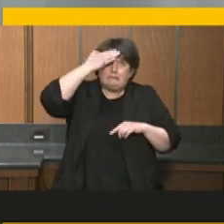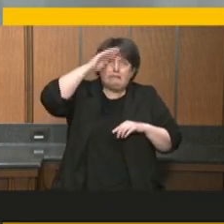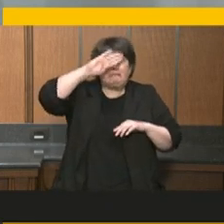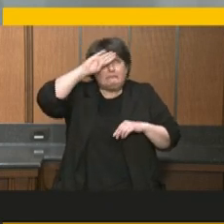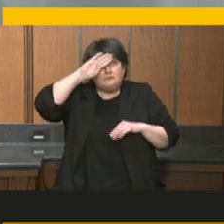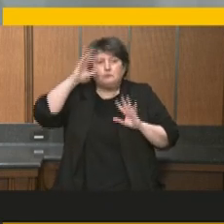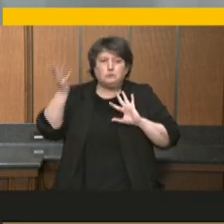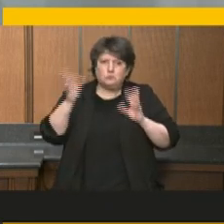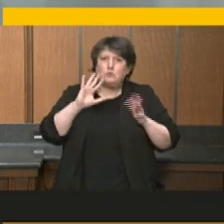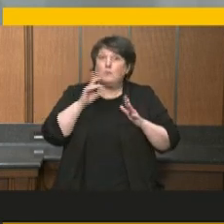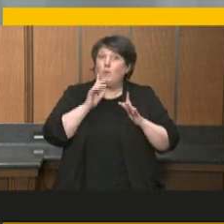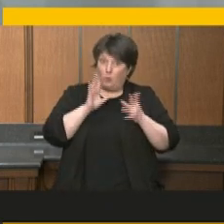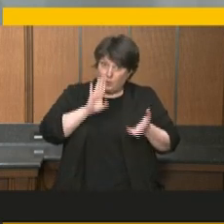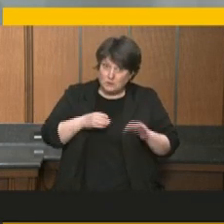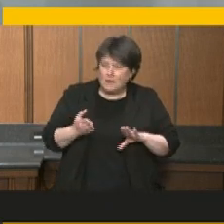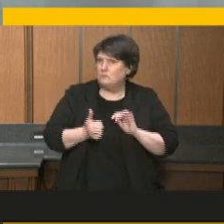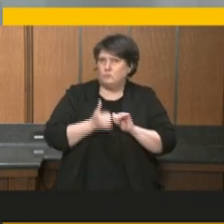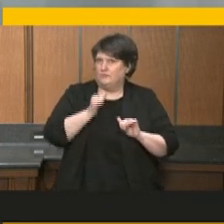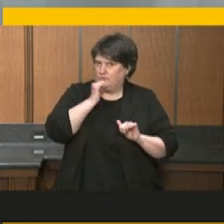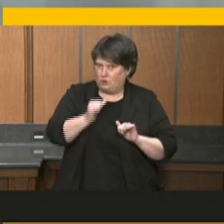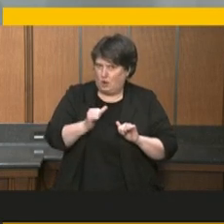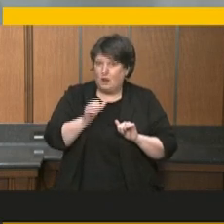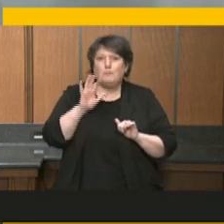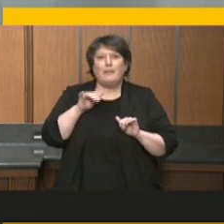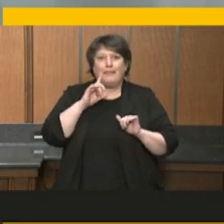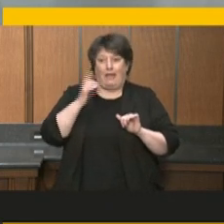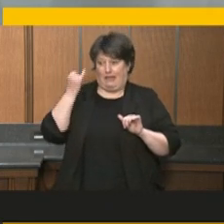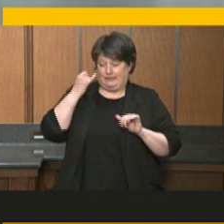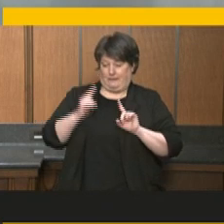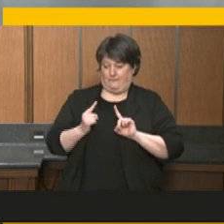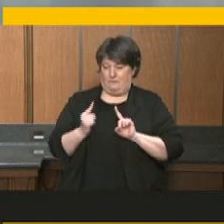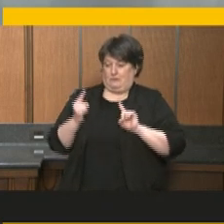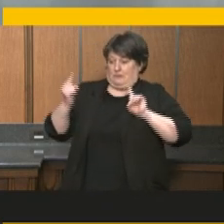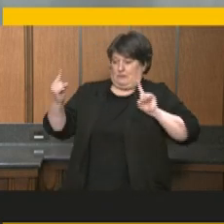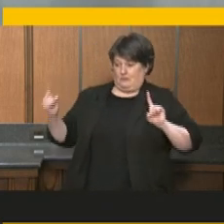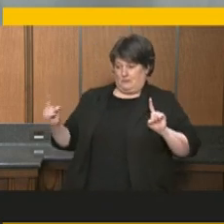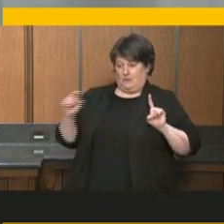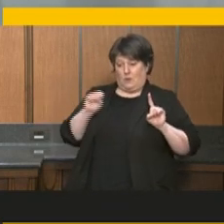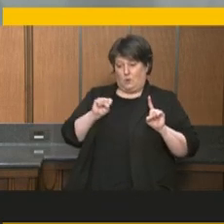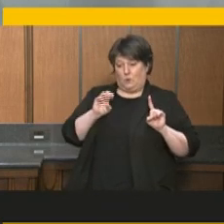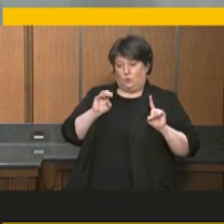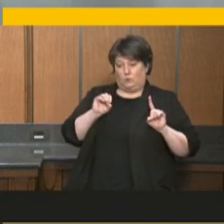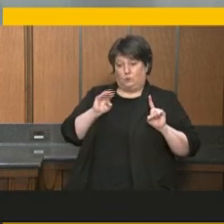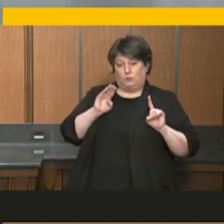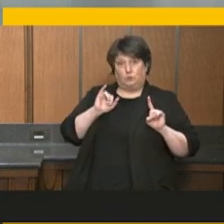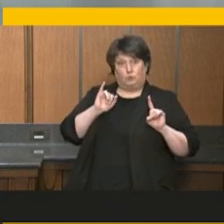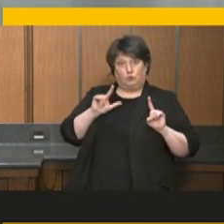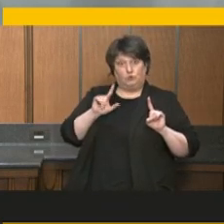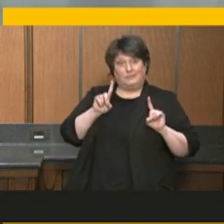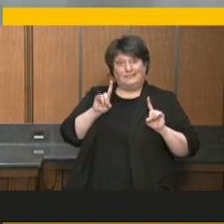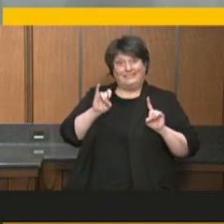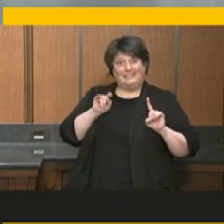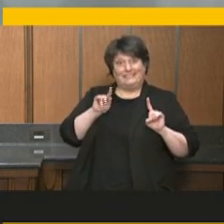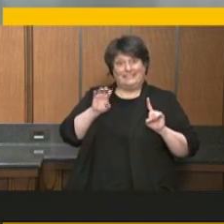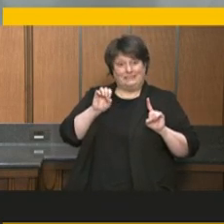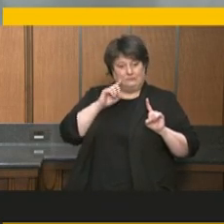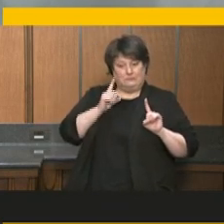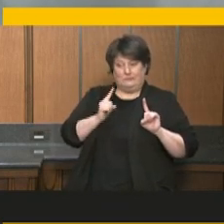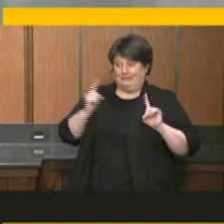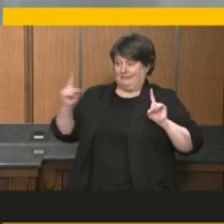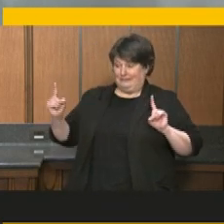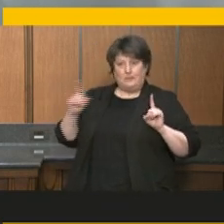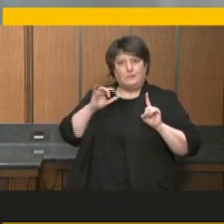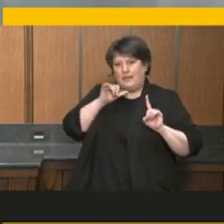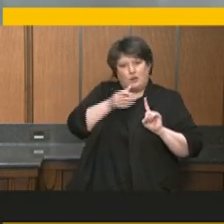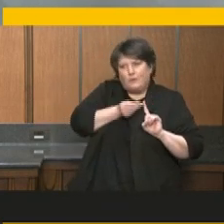we're trying to do with social distancing is protecting the people in our lives from getting it. And so we can take precautions in our everyday life that we've repeated over